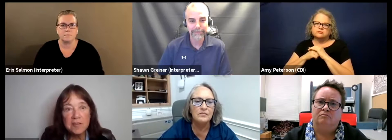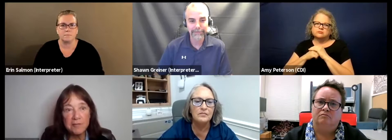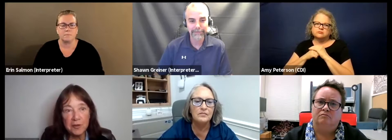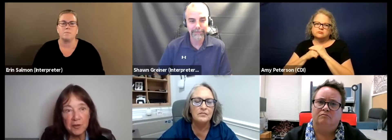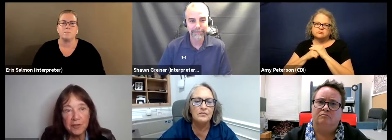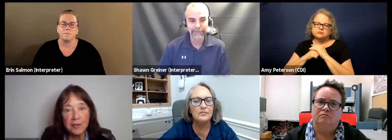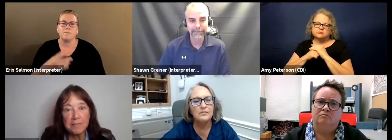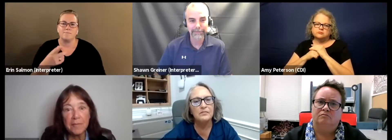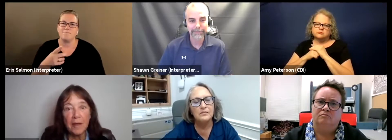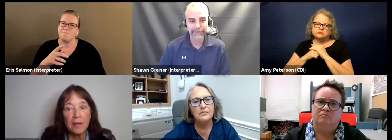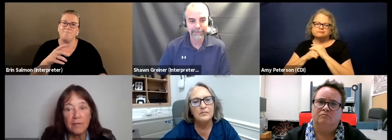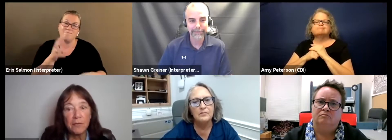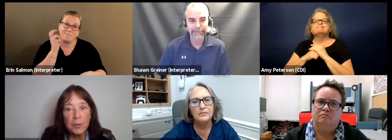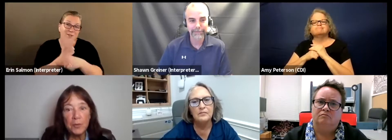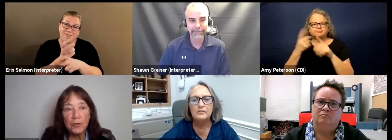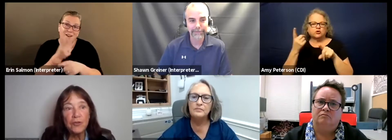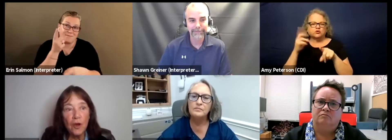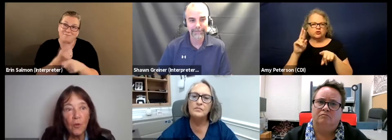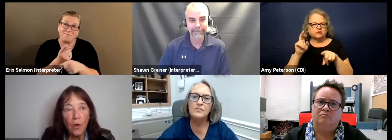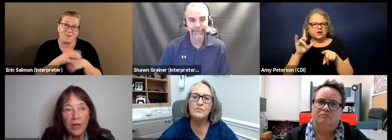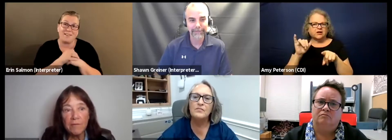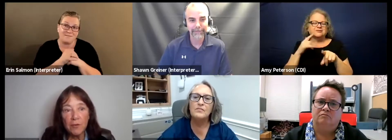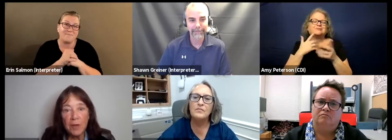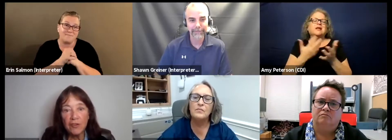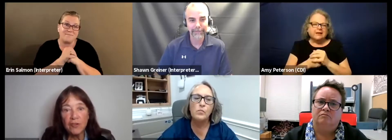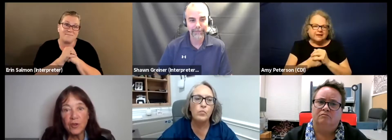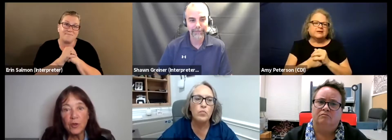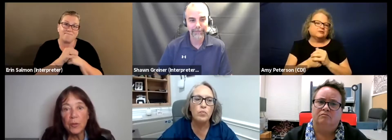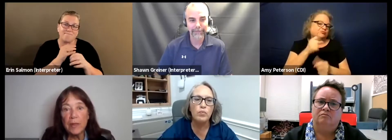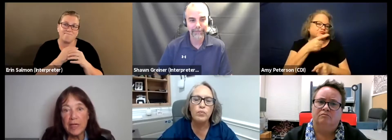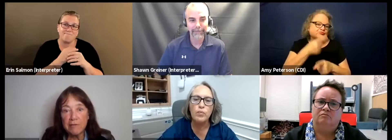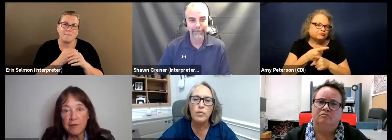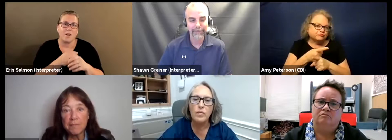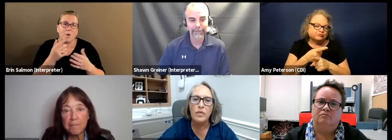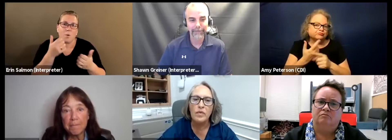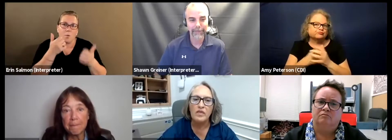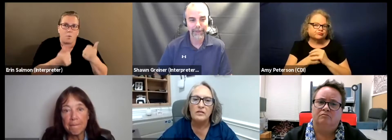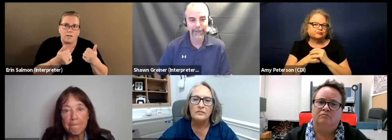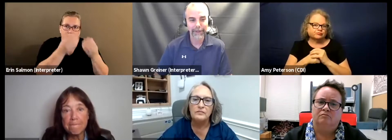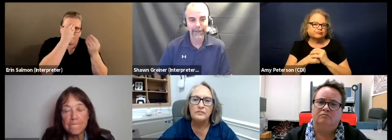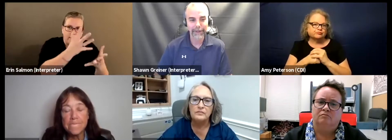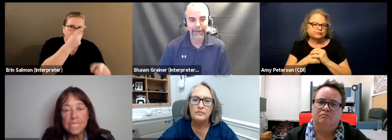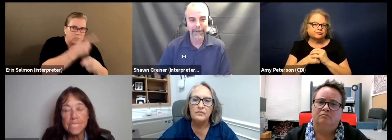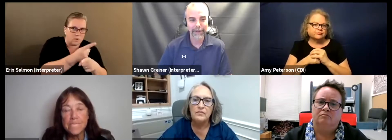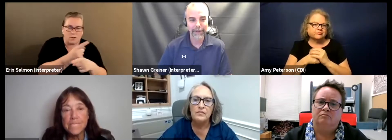It is difficult for people to know what information to believe.